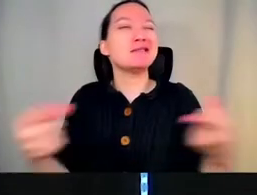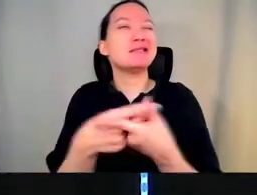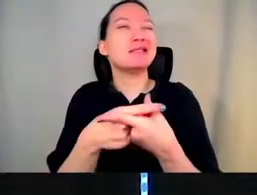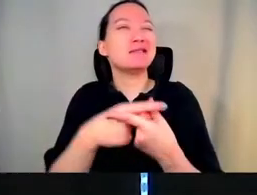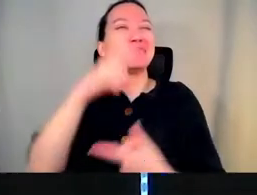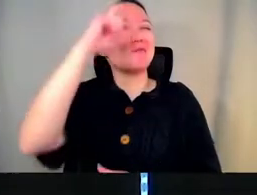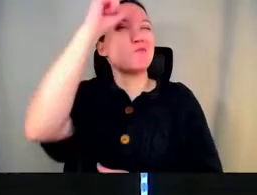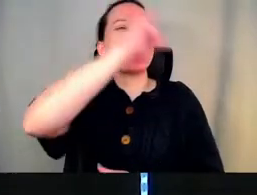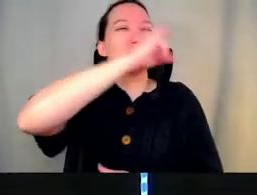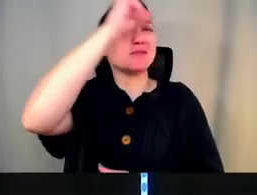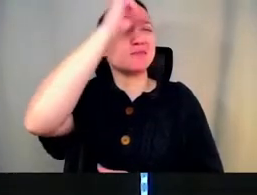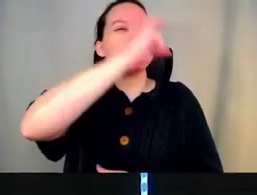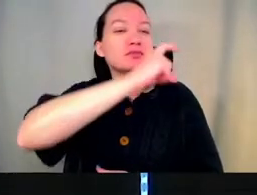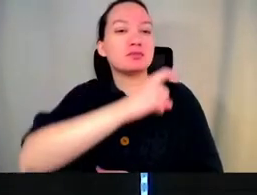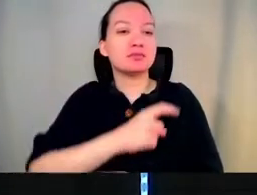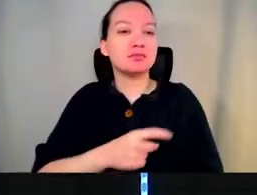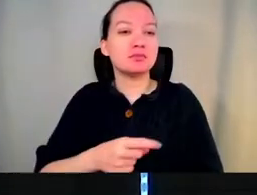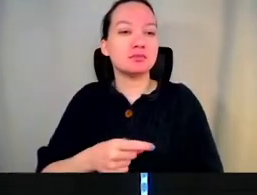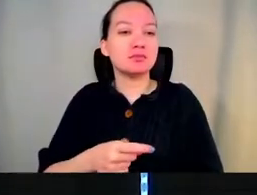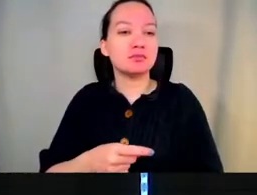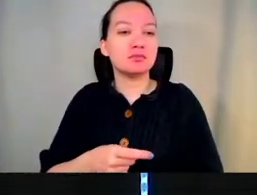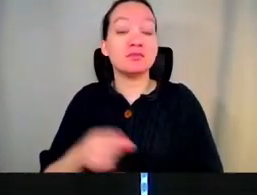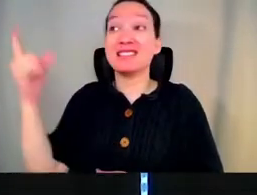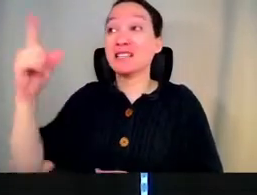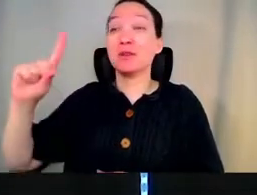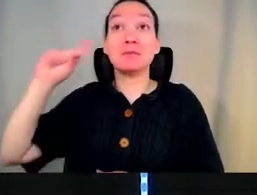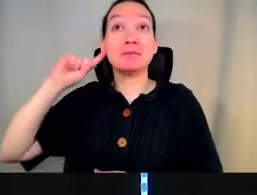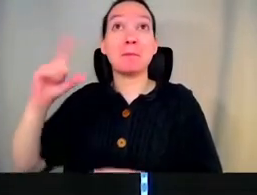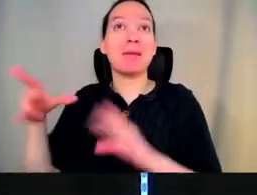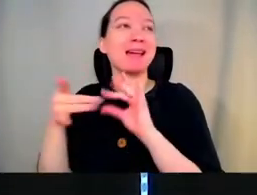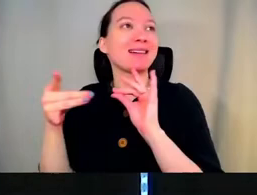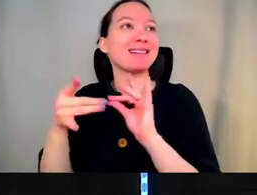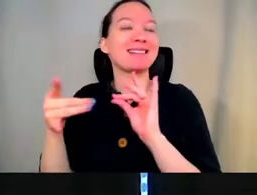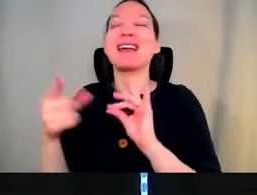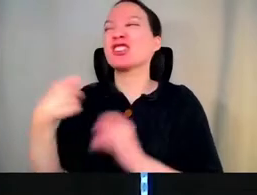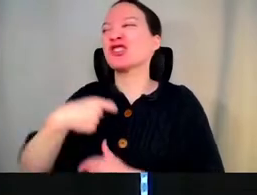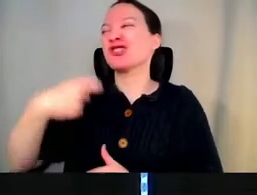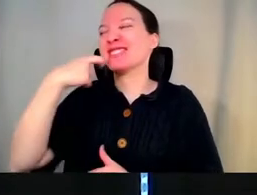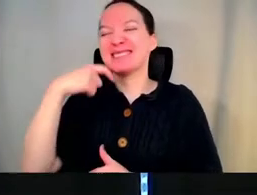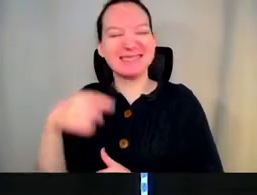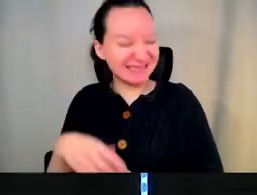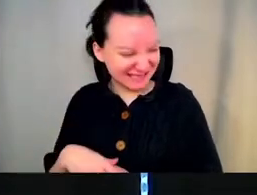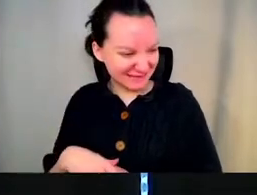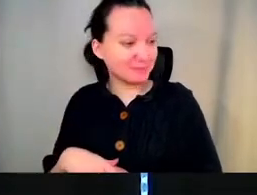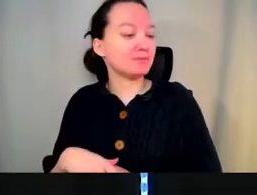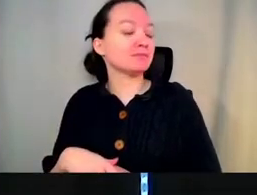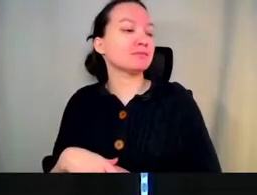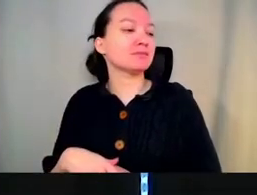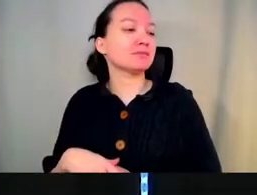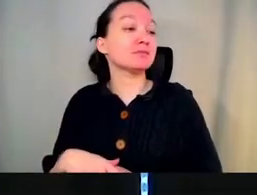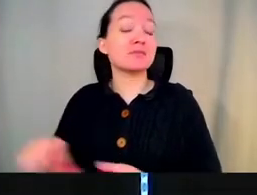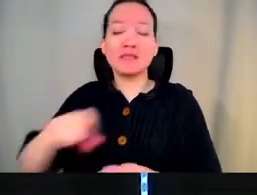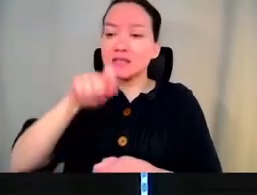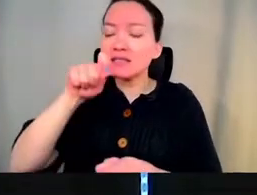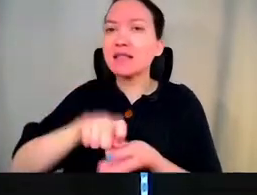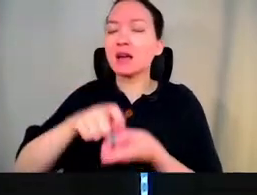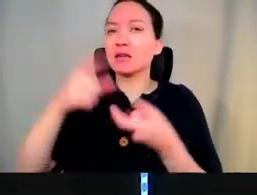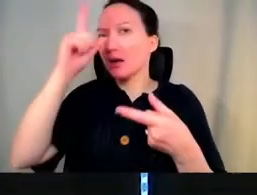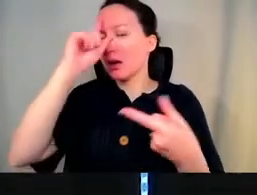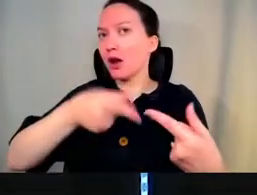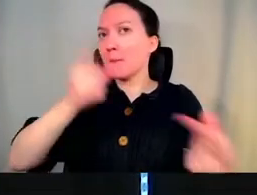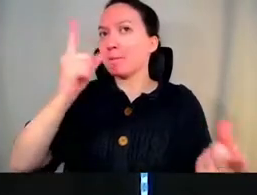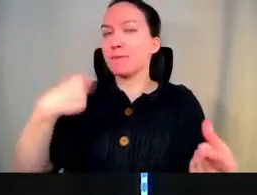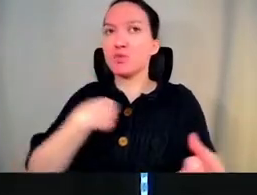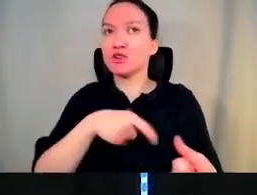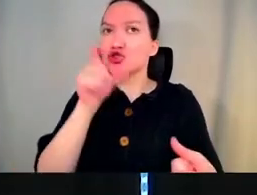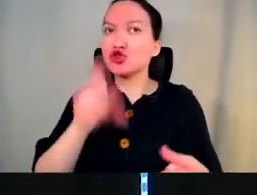wisdom. Somebody said antithesis this morning. I said I'd put it in my message, so I just did it. But this exact opposite of what we're